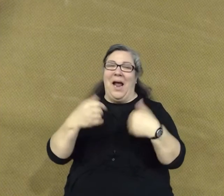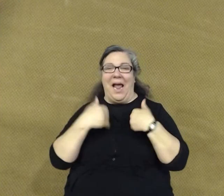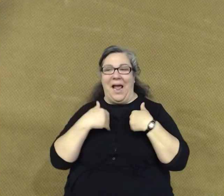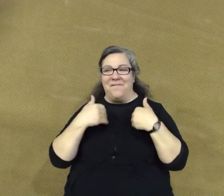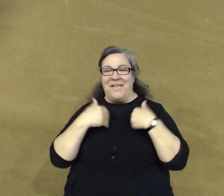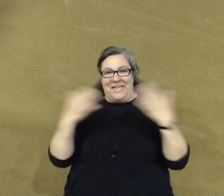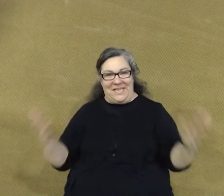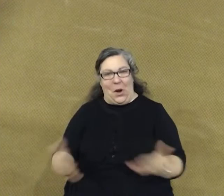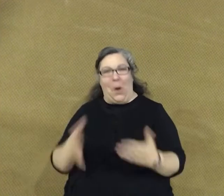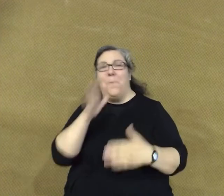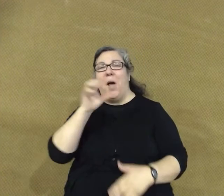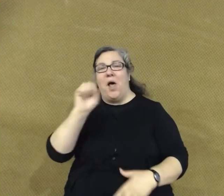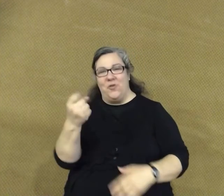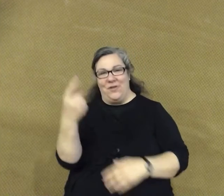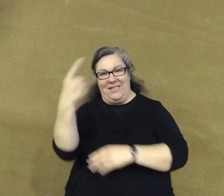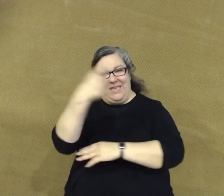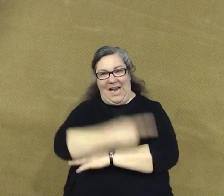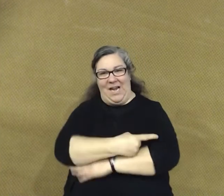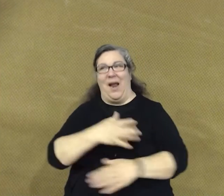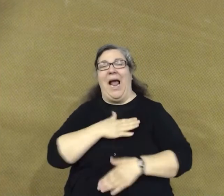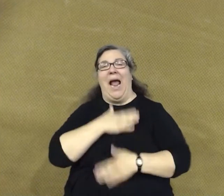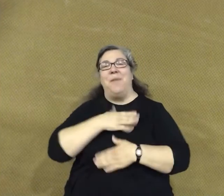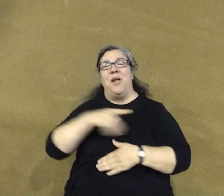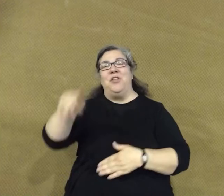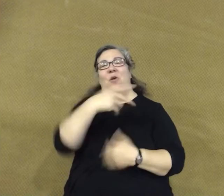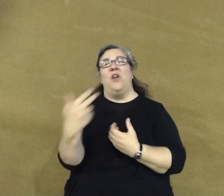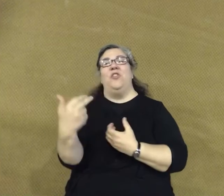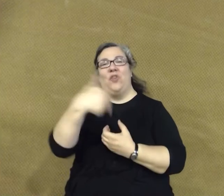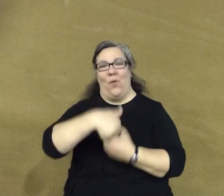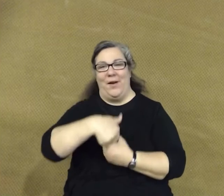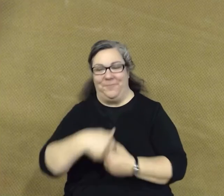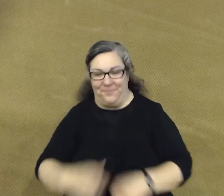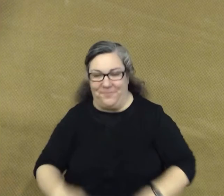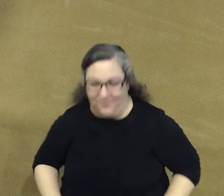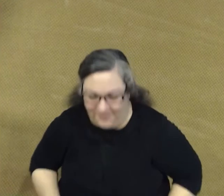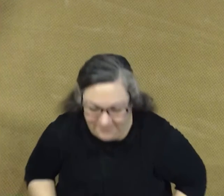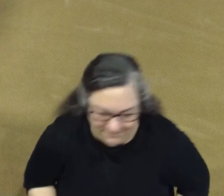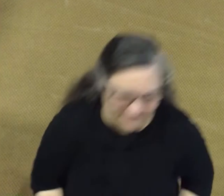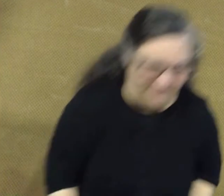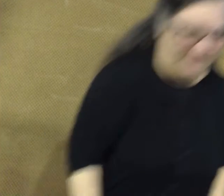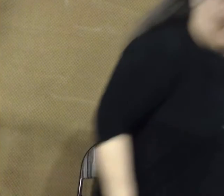having here on Mother's Day, and we are glad that you are a part of it.